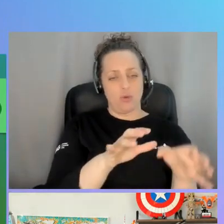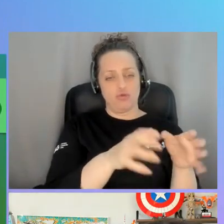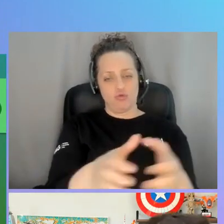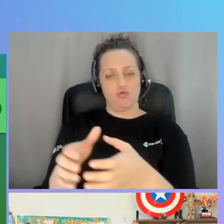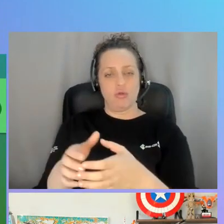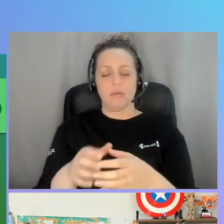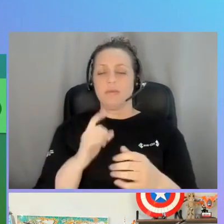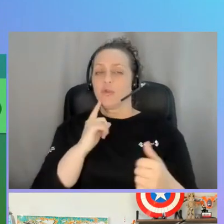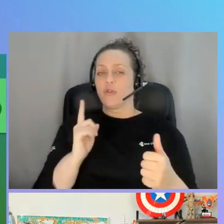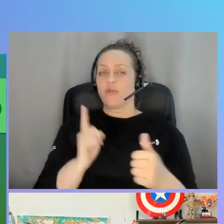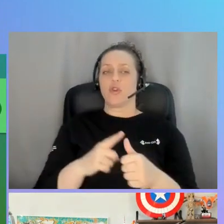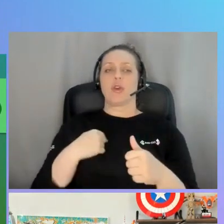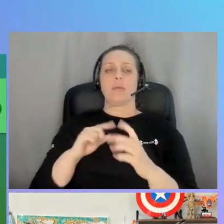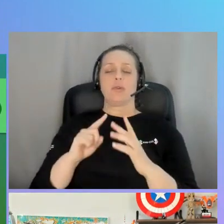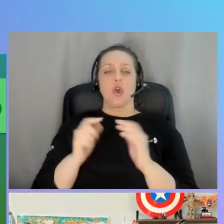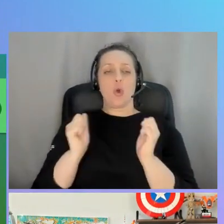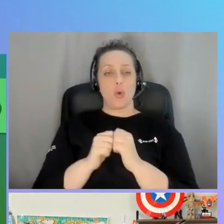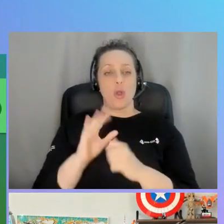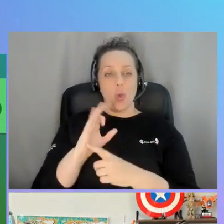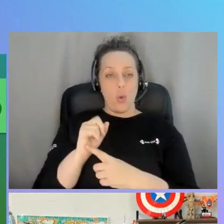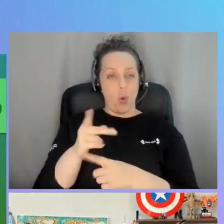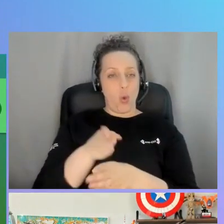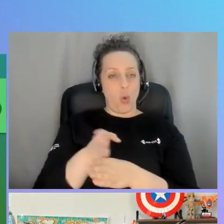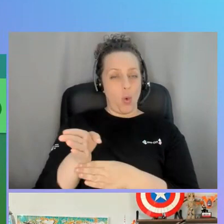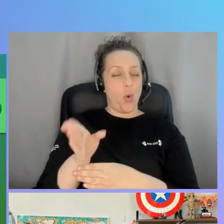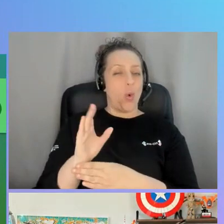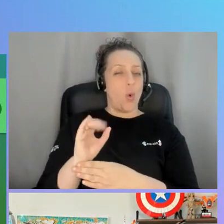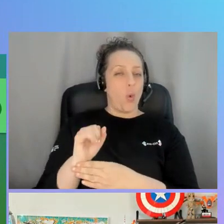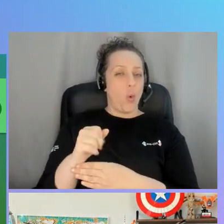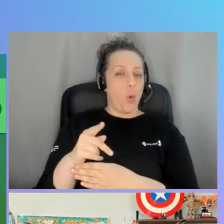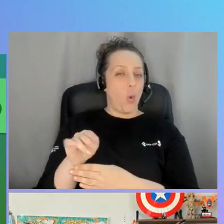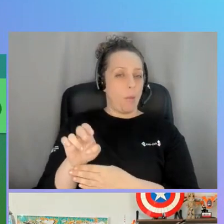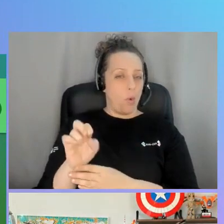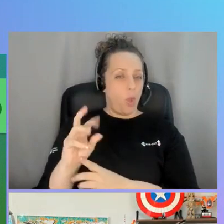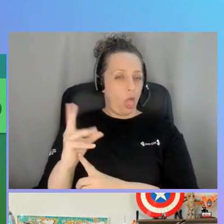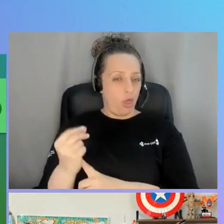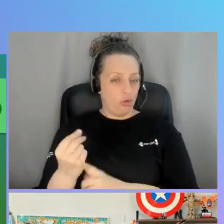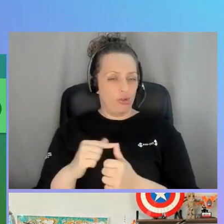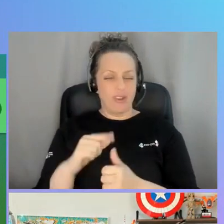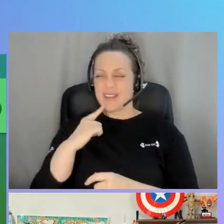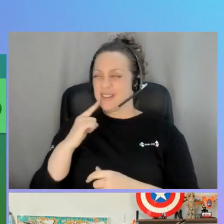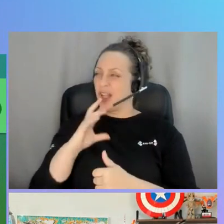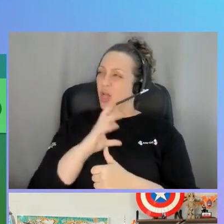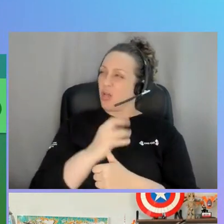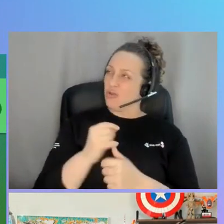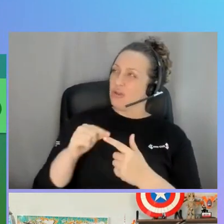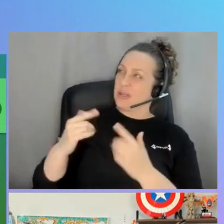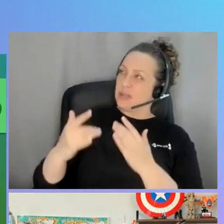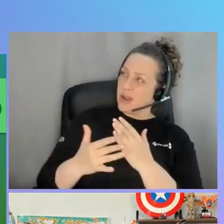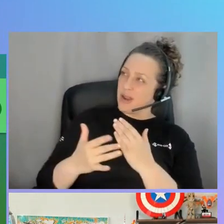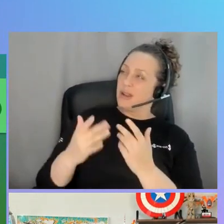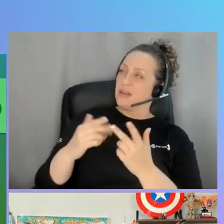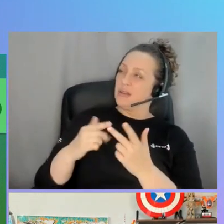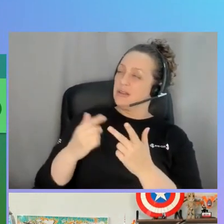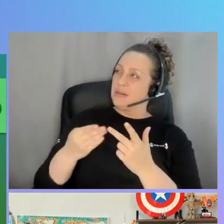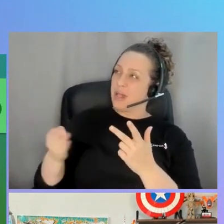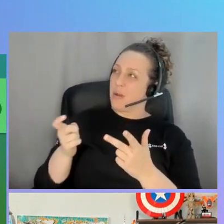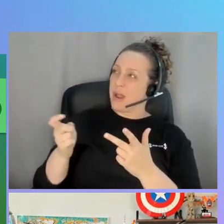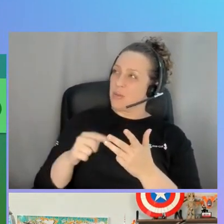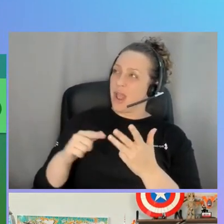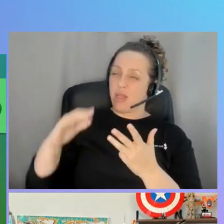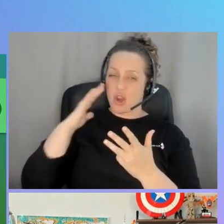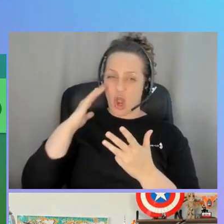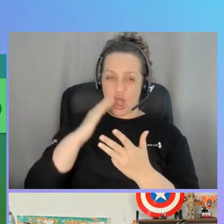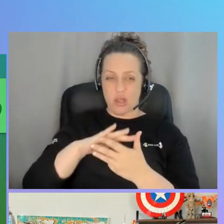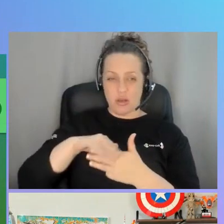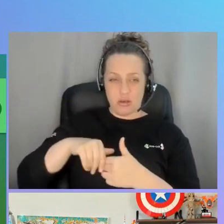So first, I'm going to start with corporate culture. Like I said, we're going to go through culture, technology, supplier management, and then knowledge.